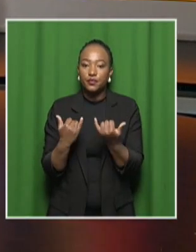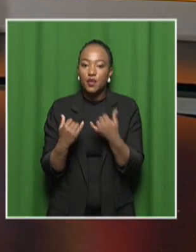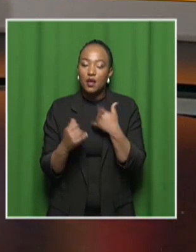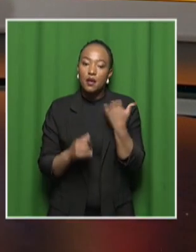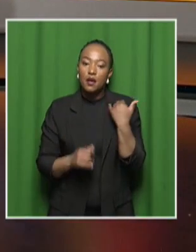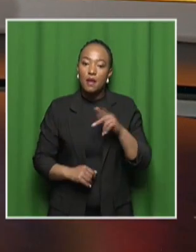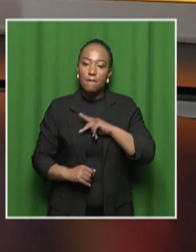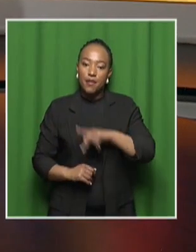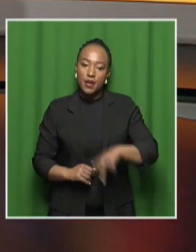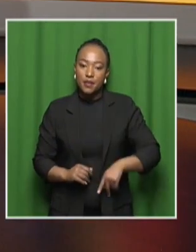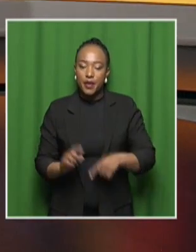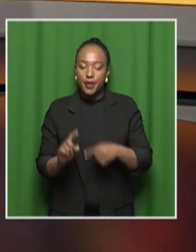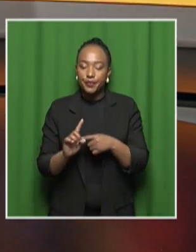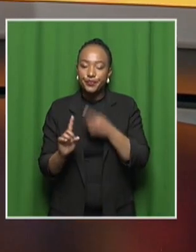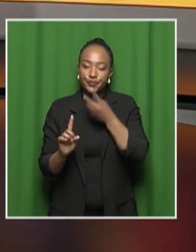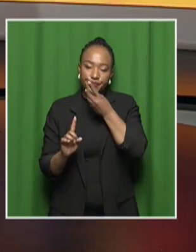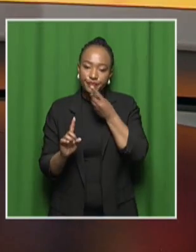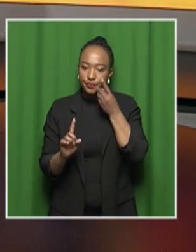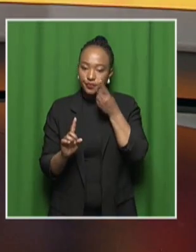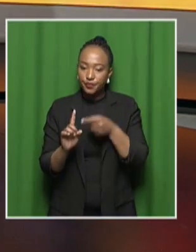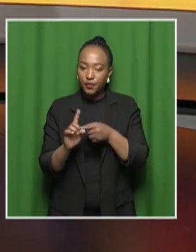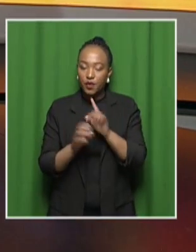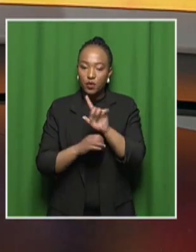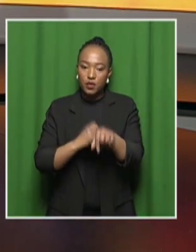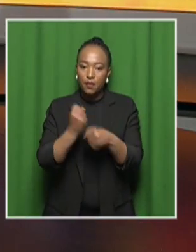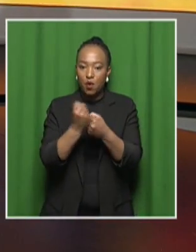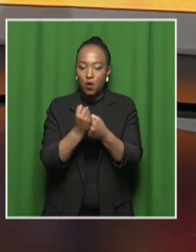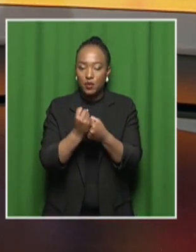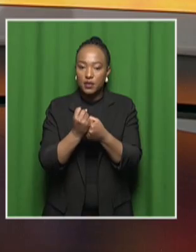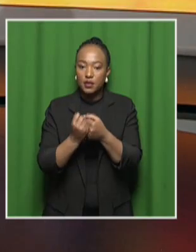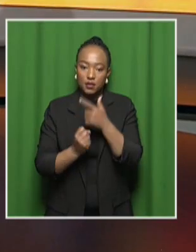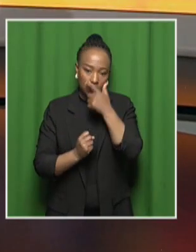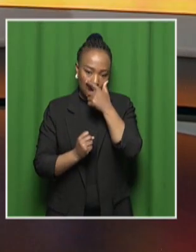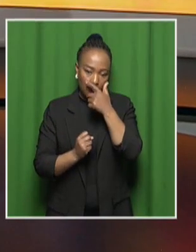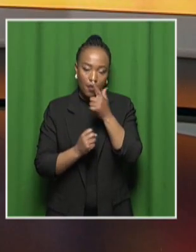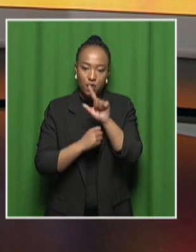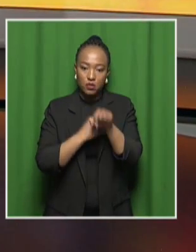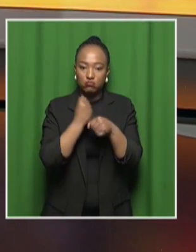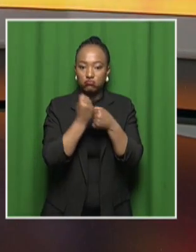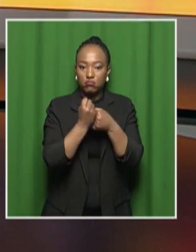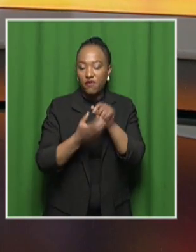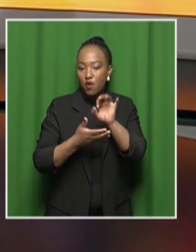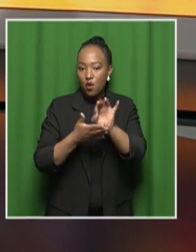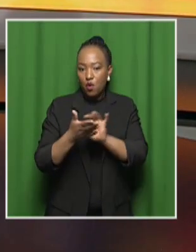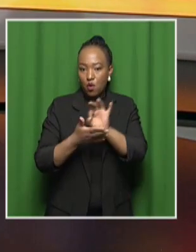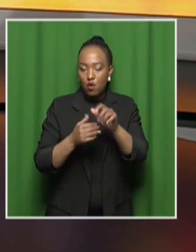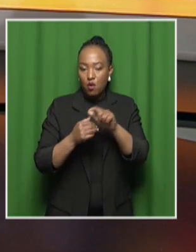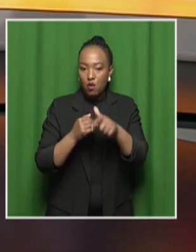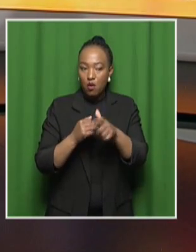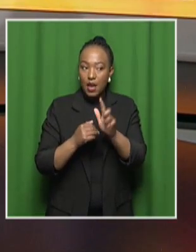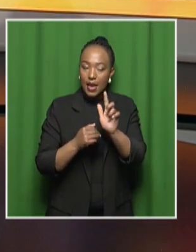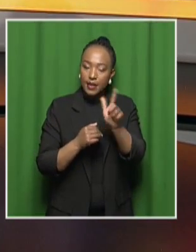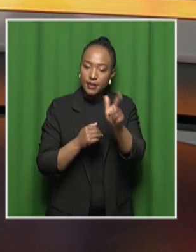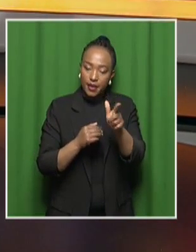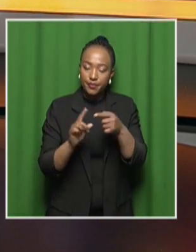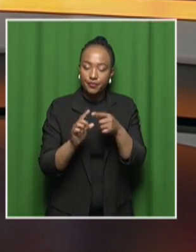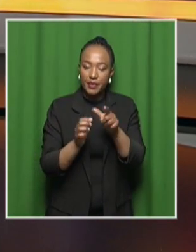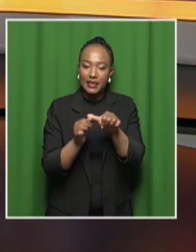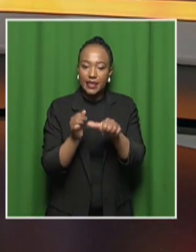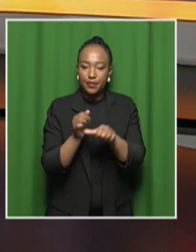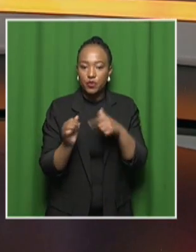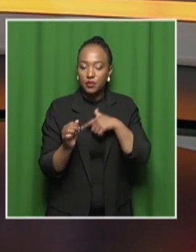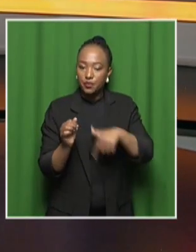Premier David Mabuza supporting Ramaphosa at that particular elective conference, and this led him up to becoming the deputy